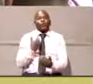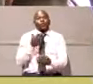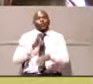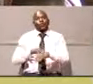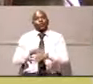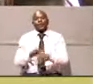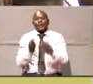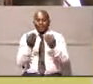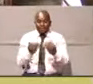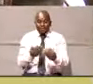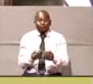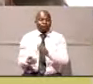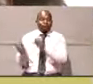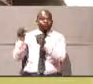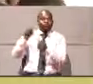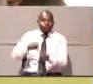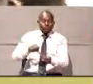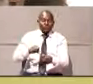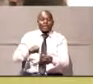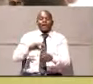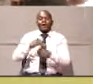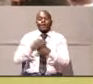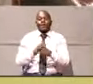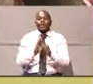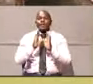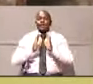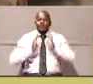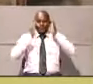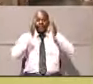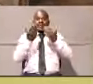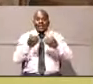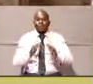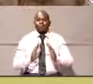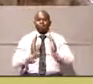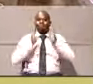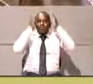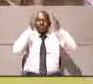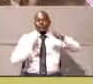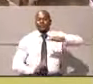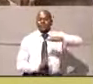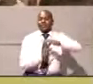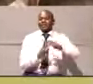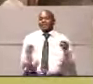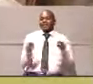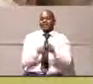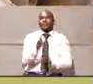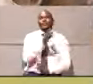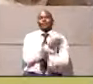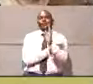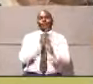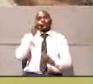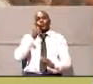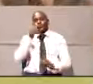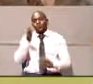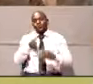to be ordained and made me a bishop and now an archbishop. He just same God yesterday, today, and tomorrow. He's going